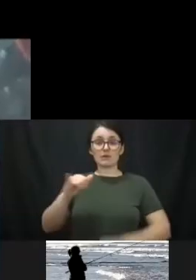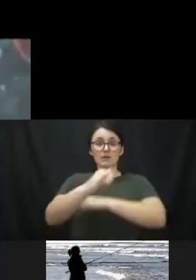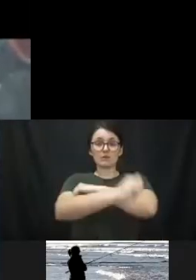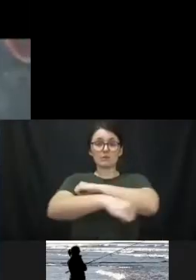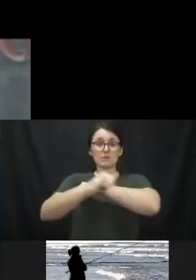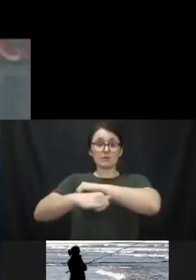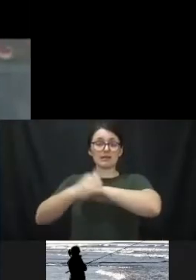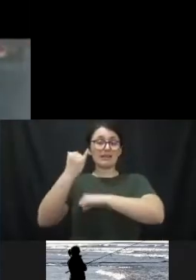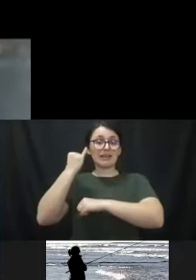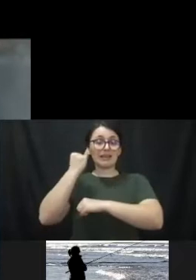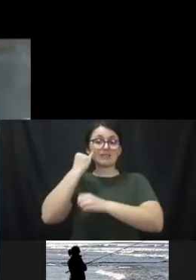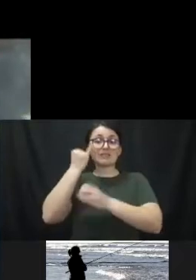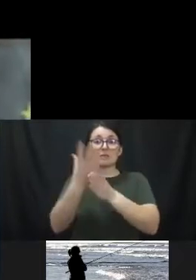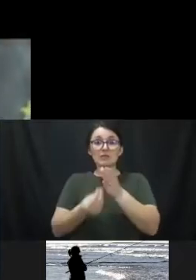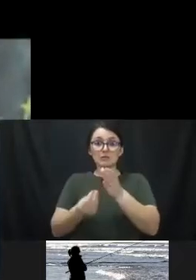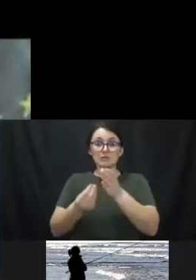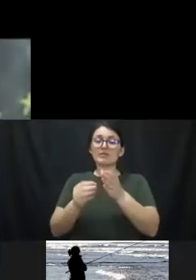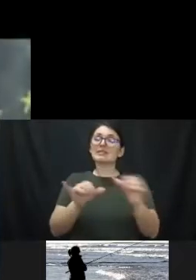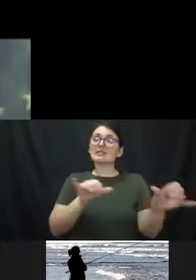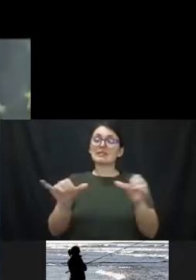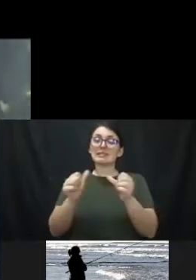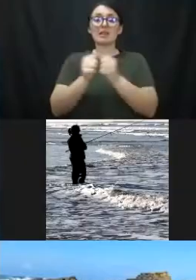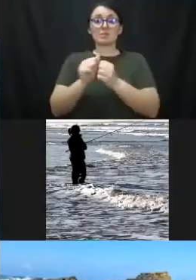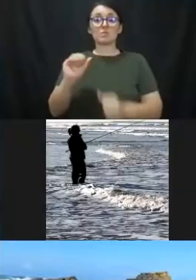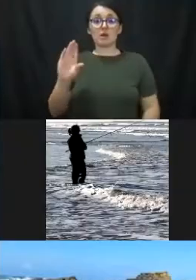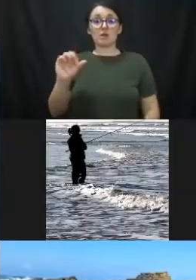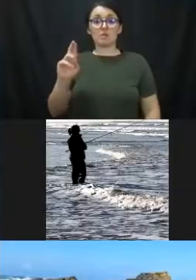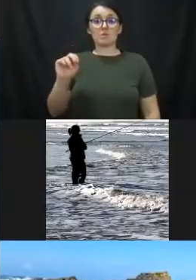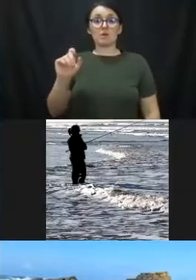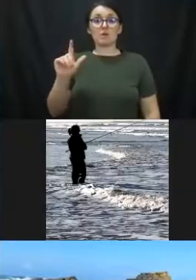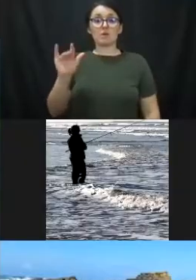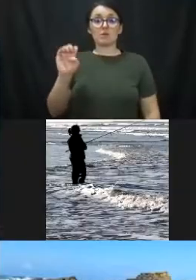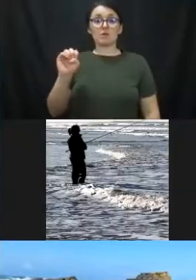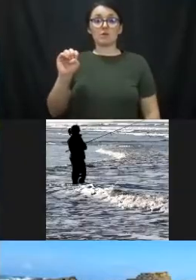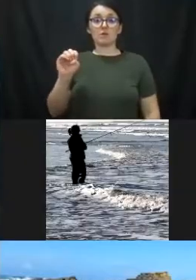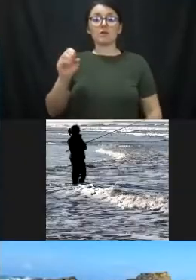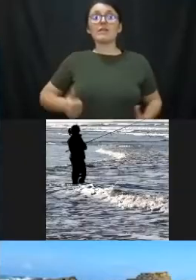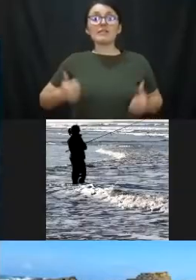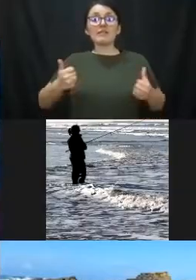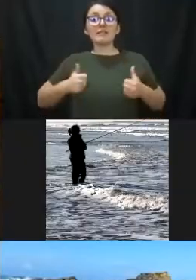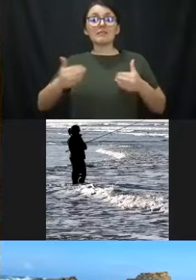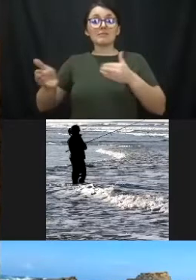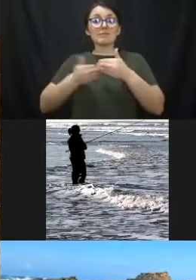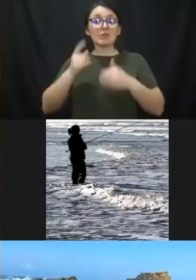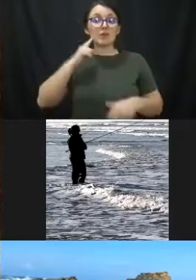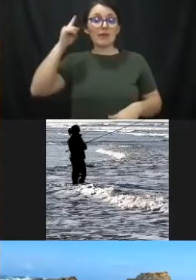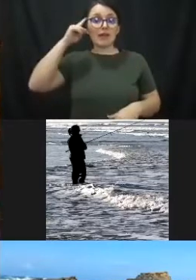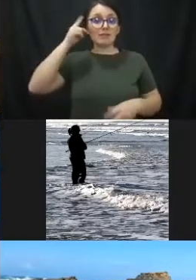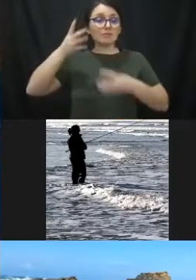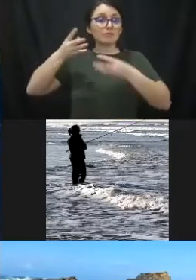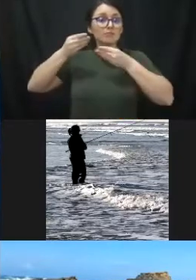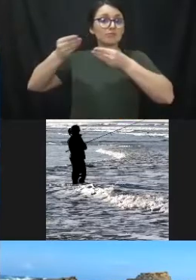of barnacle. Barnacles live on their head and then they filter feed with their legs. See their legs sticking out? They filter